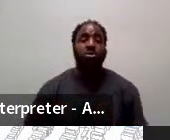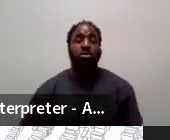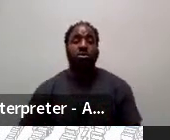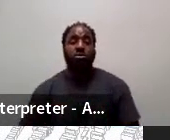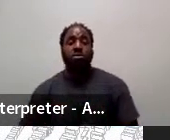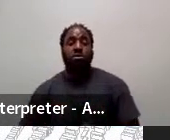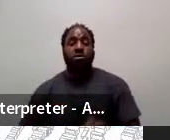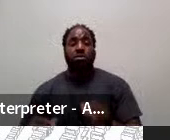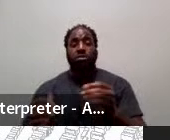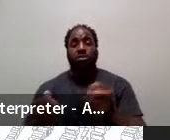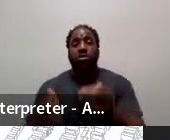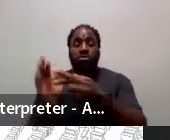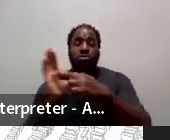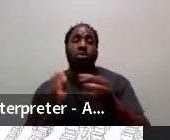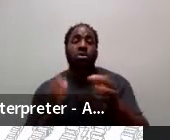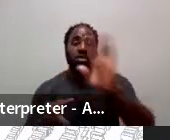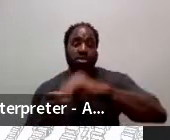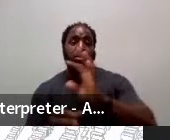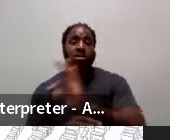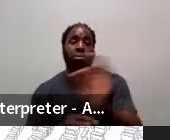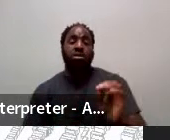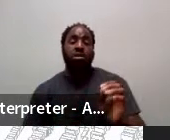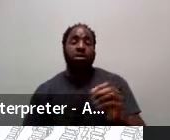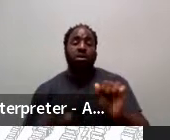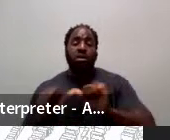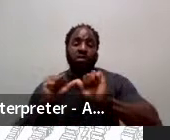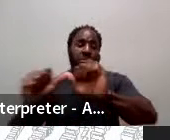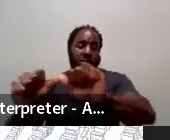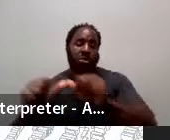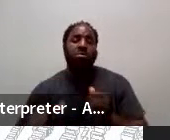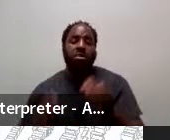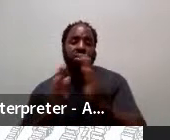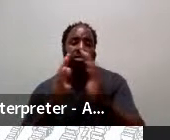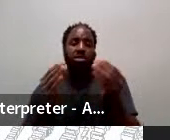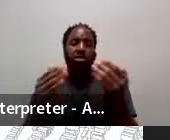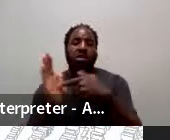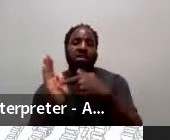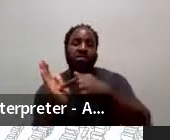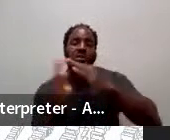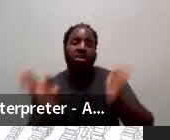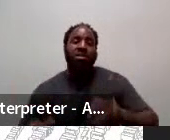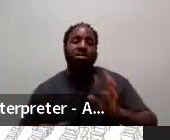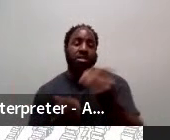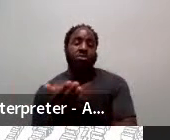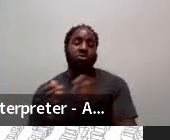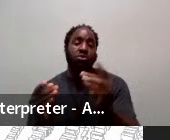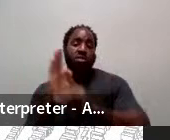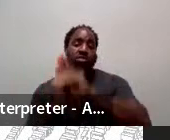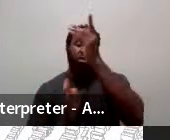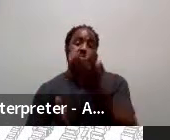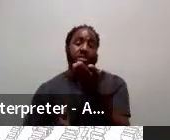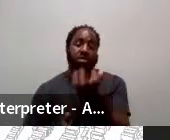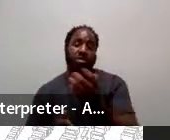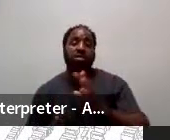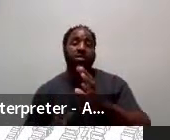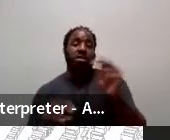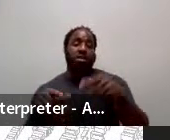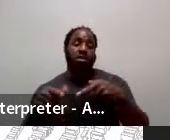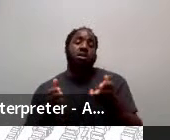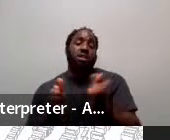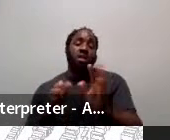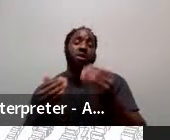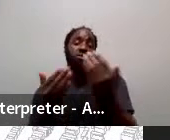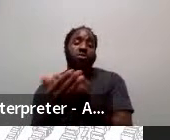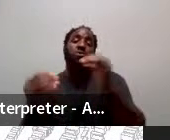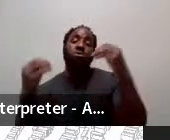to require the inclusion of permanently affordable housing in new developments there, as well as to allow for local retail and